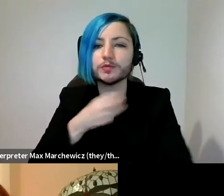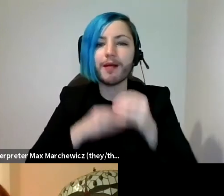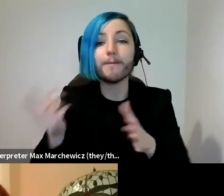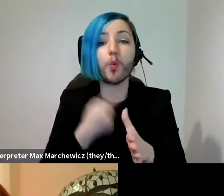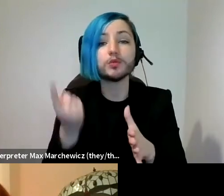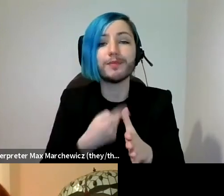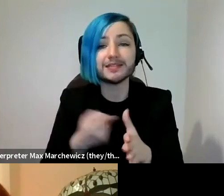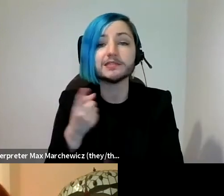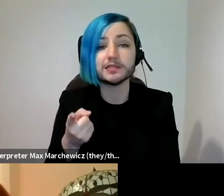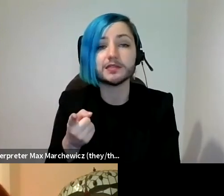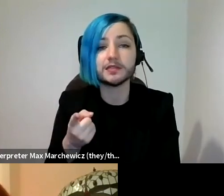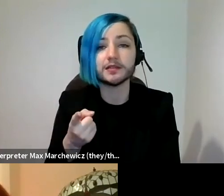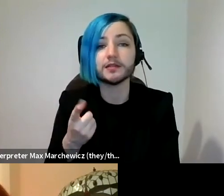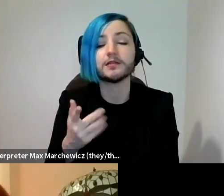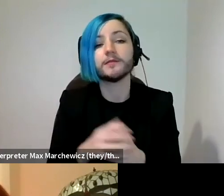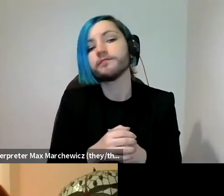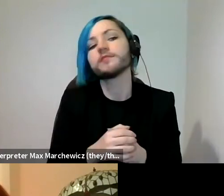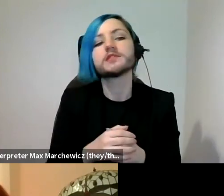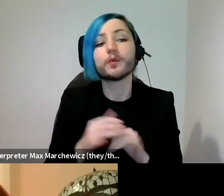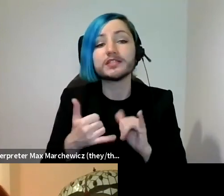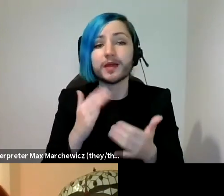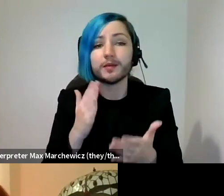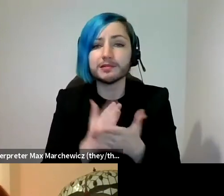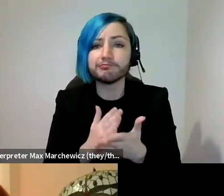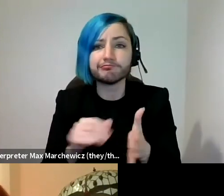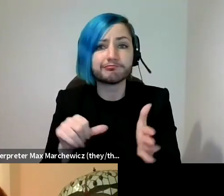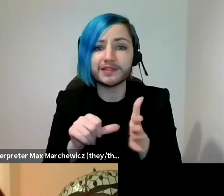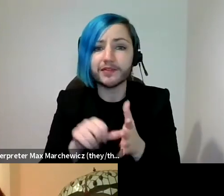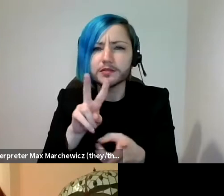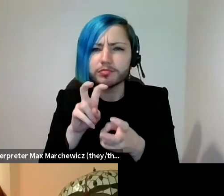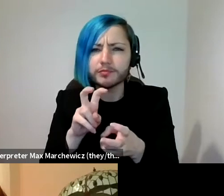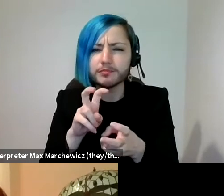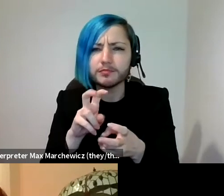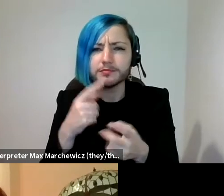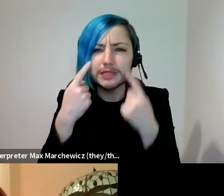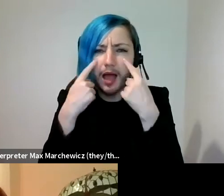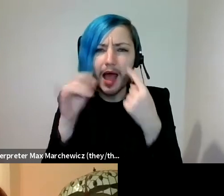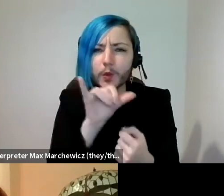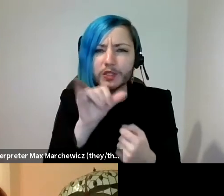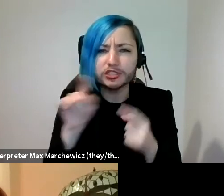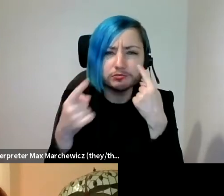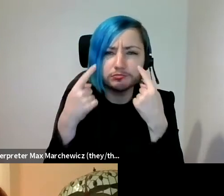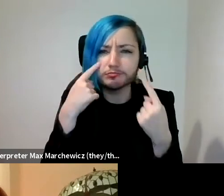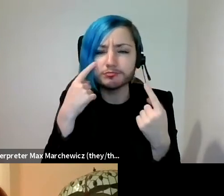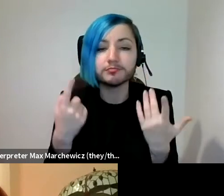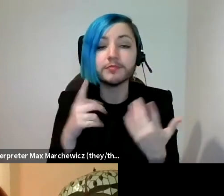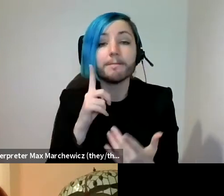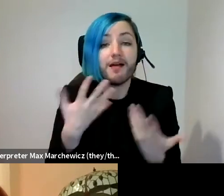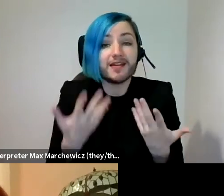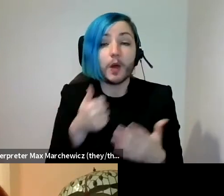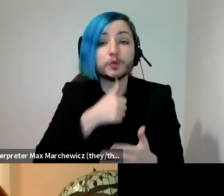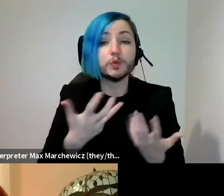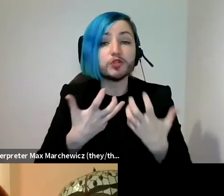and it turns out to be surprisingly difficult to tell a left eye from a right eye, but they've been using machine learning techniques to automate some of